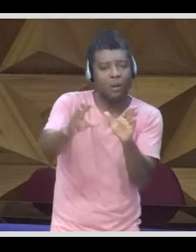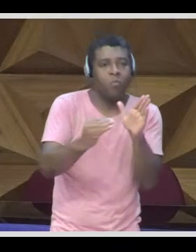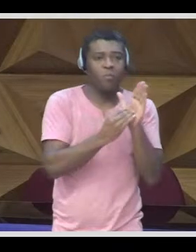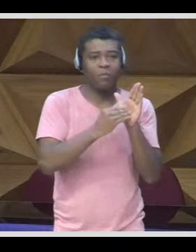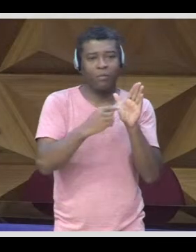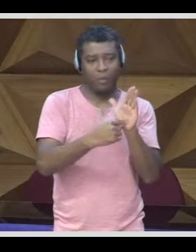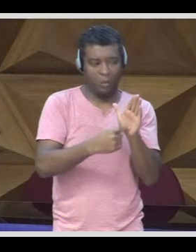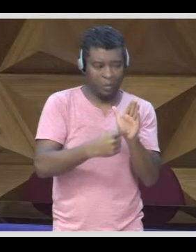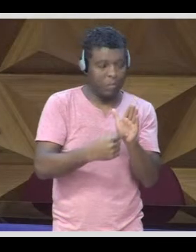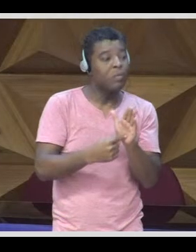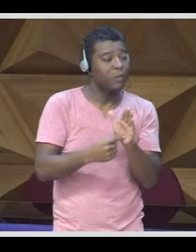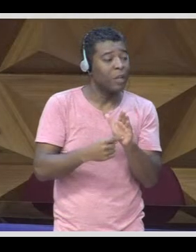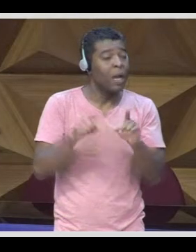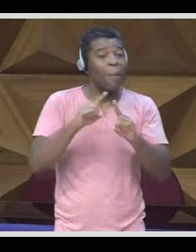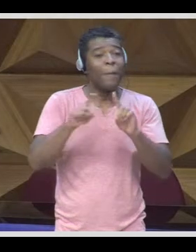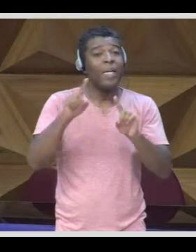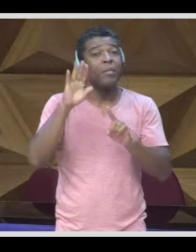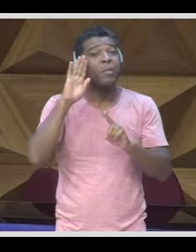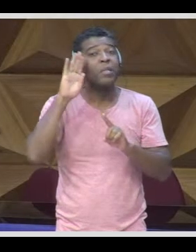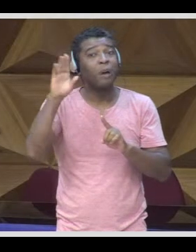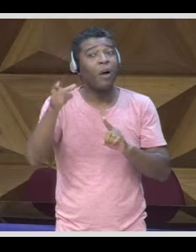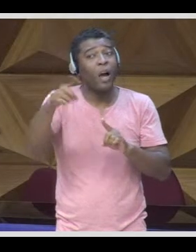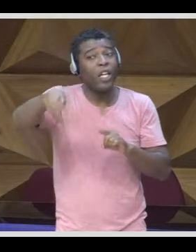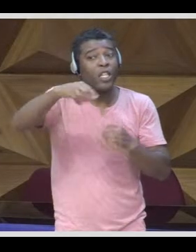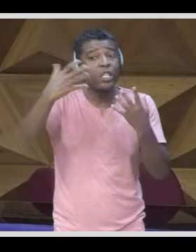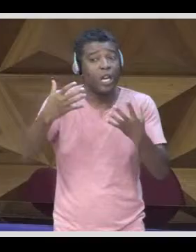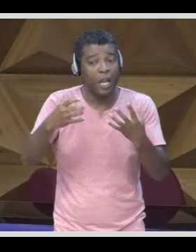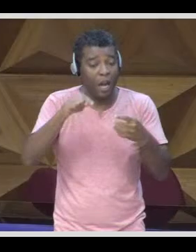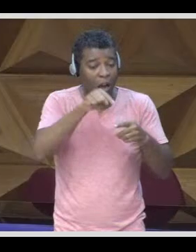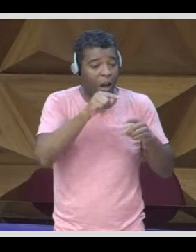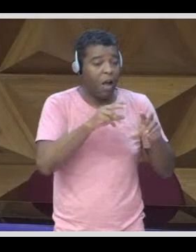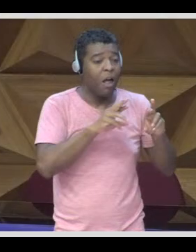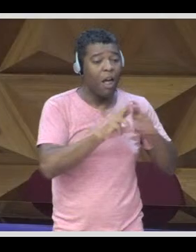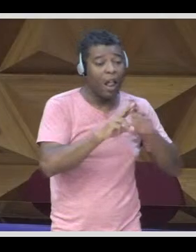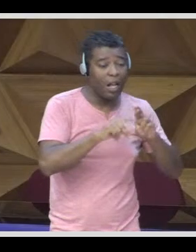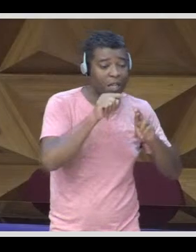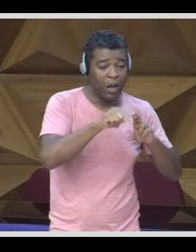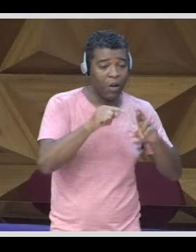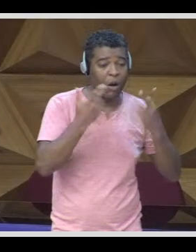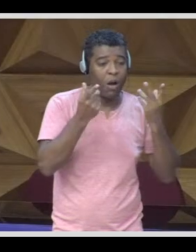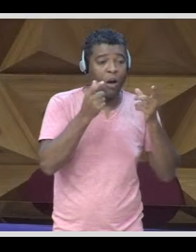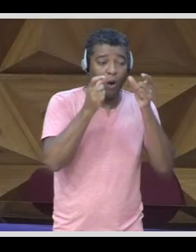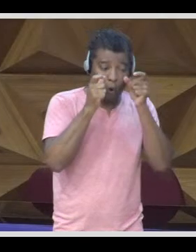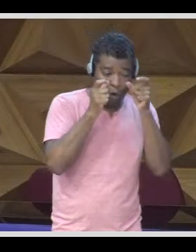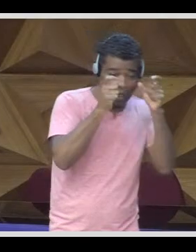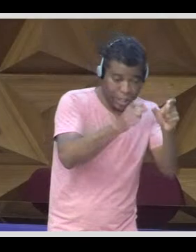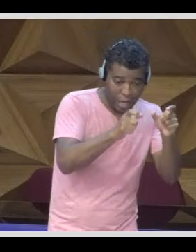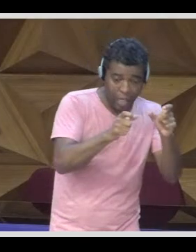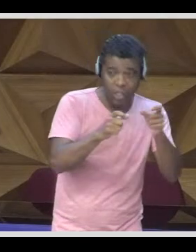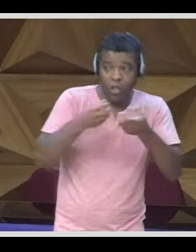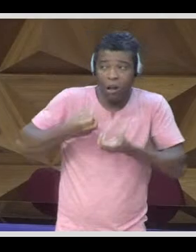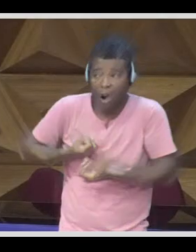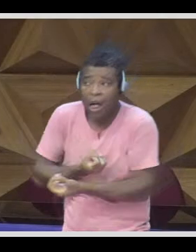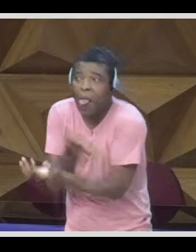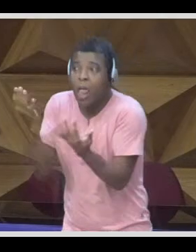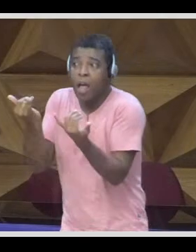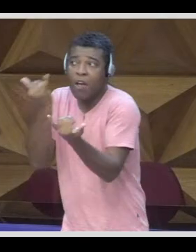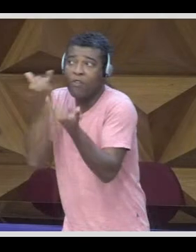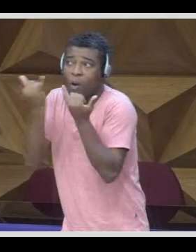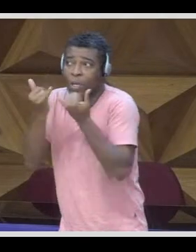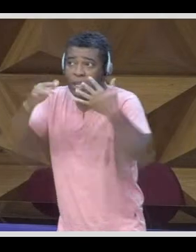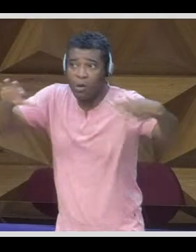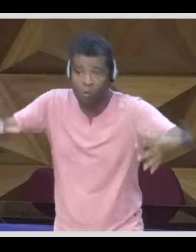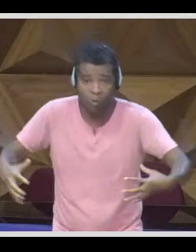correlate curiosity with information spread. These are 2 papers that came out earlier this year. One